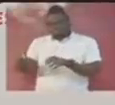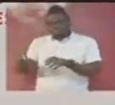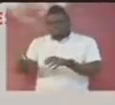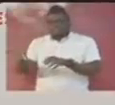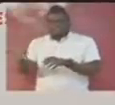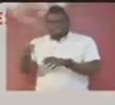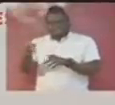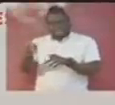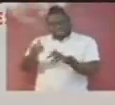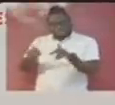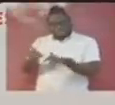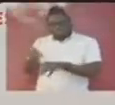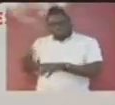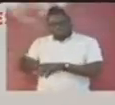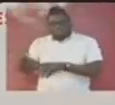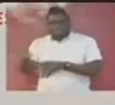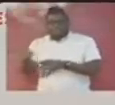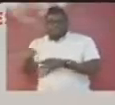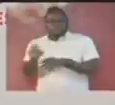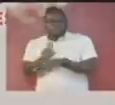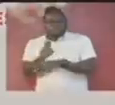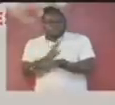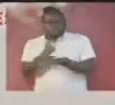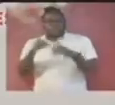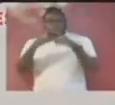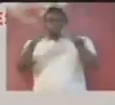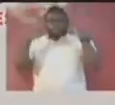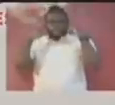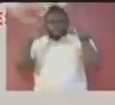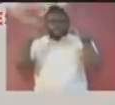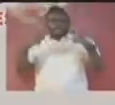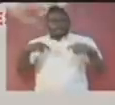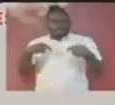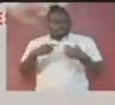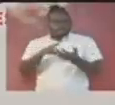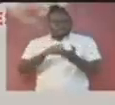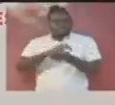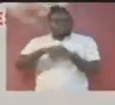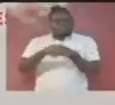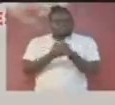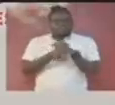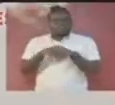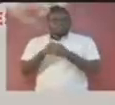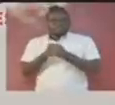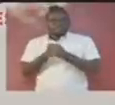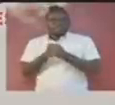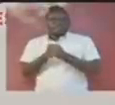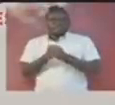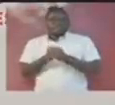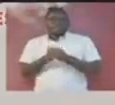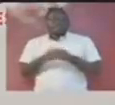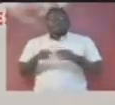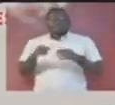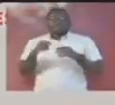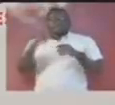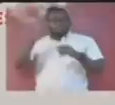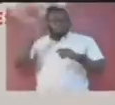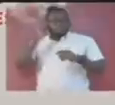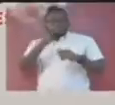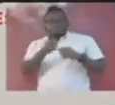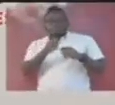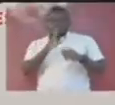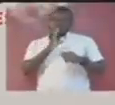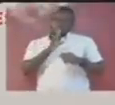masked, have hand sanitizers, make sure they are not talking to each other without masks, make sure they are distanced as far as